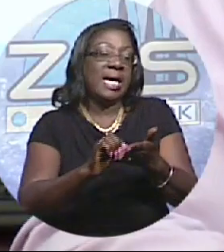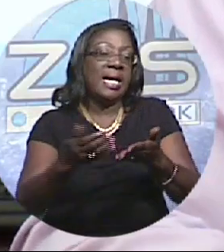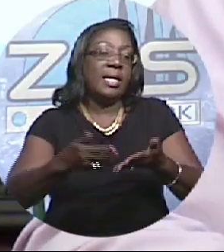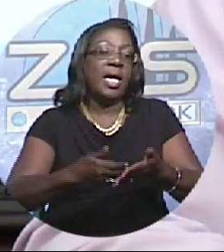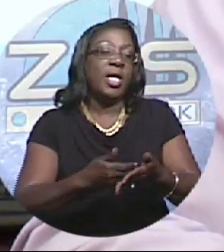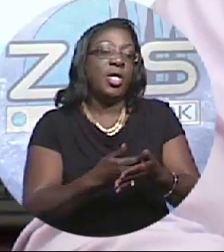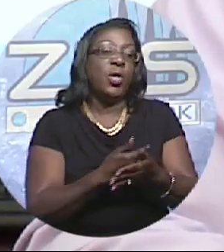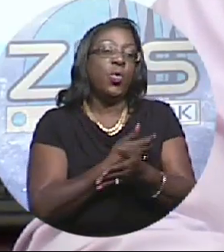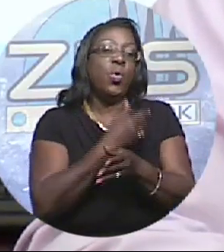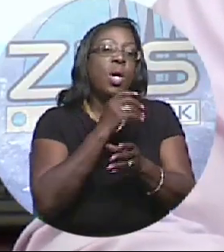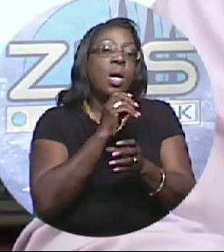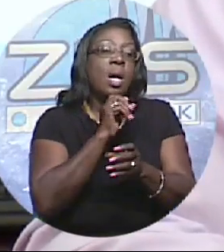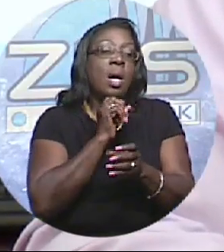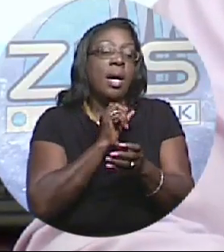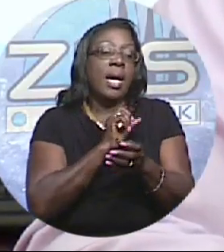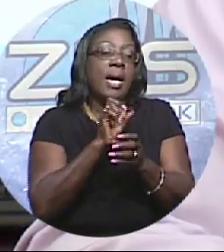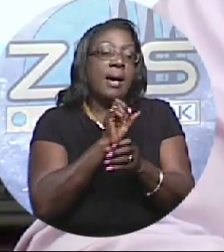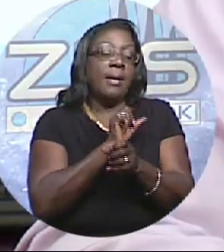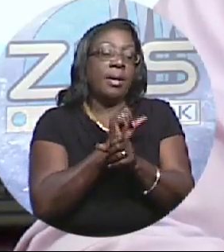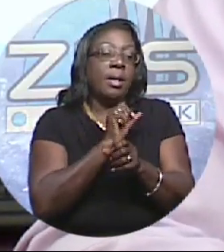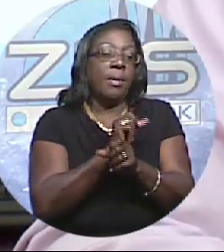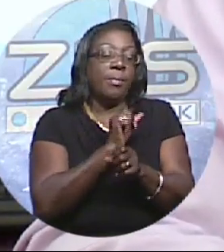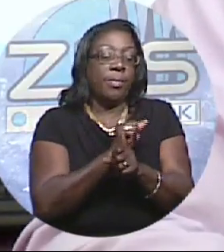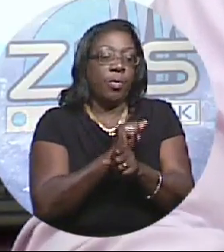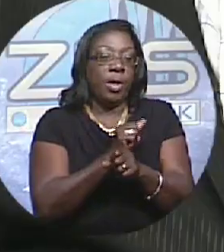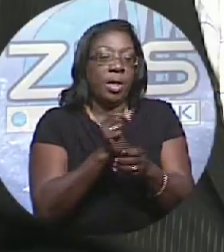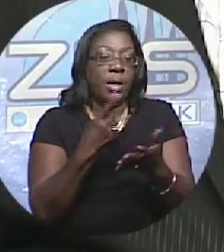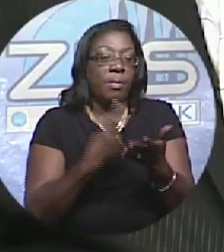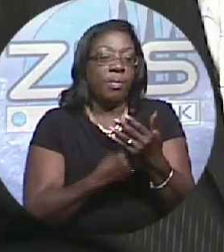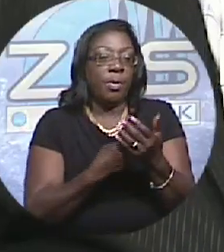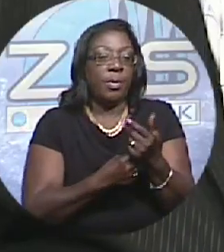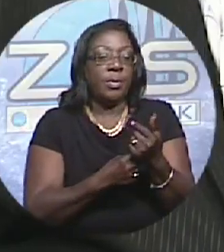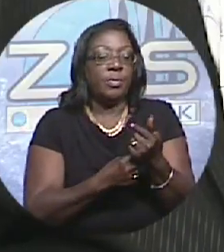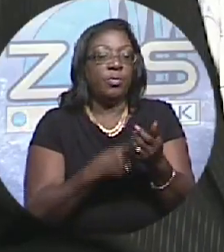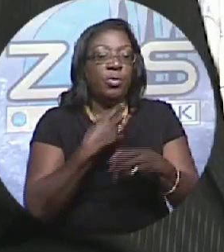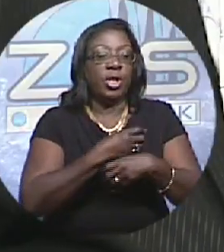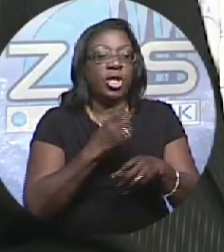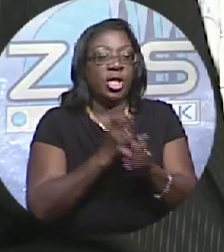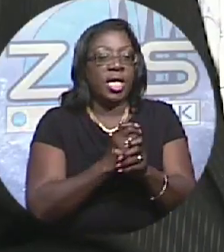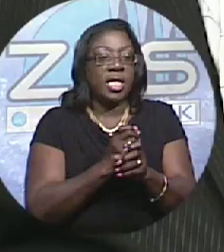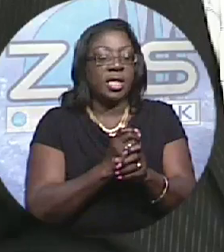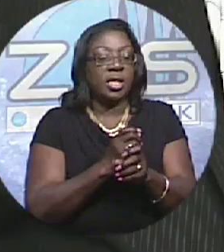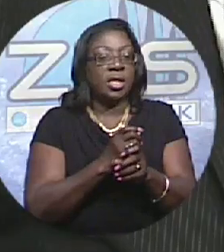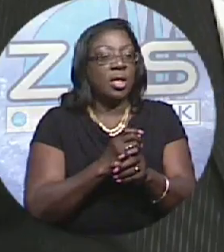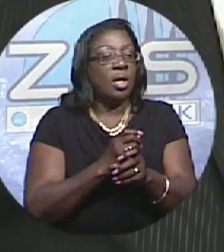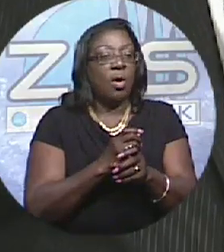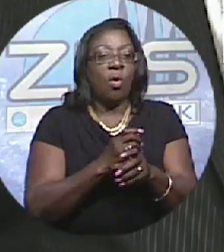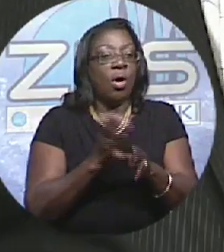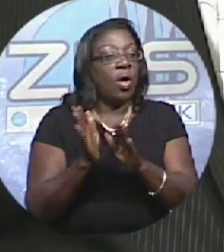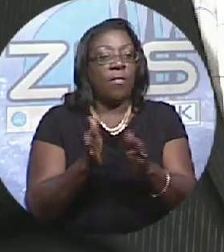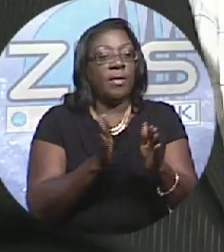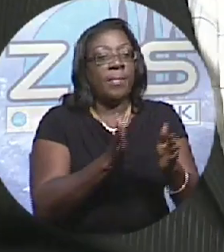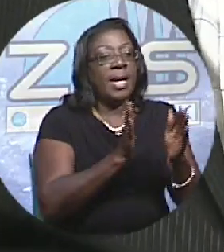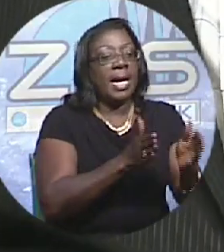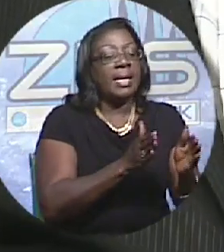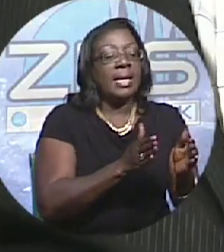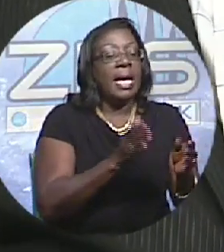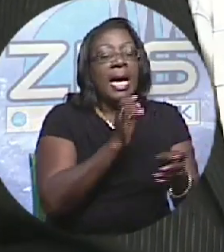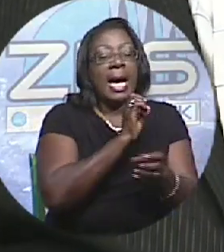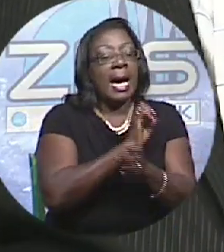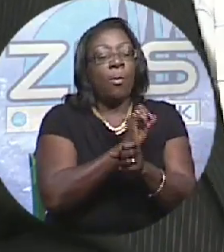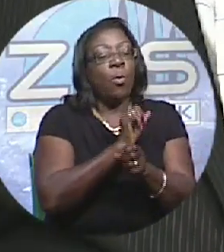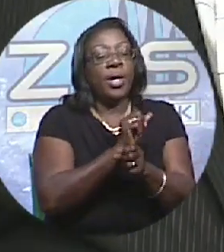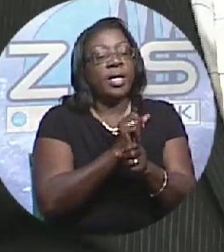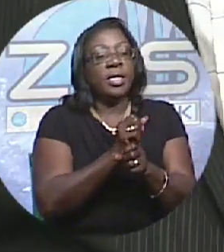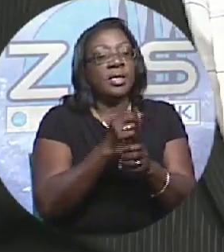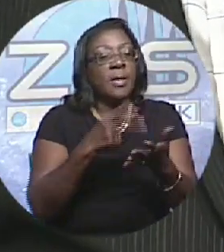employment, which changed the commission structure. Farquharson says an employee's wage cannot be changed without